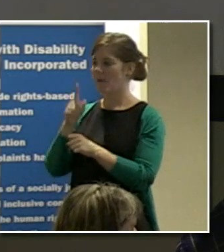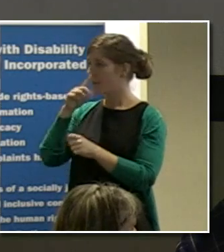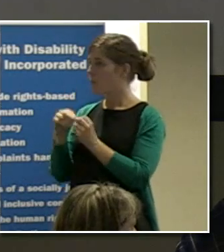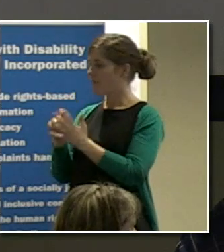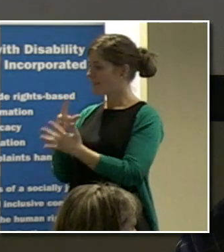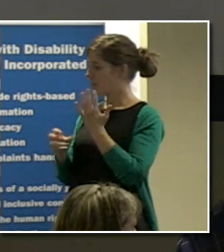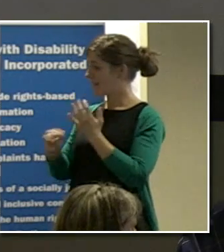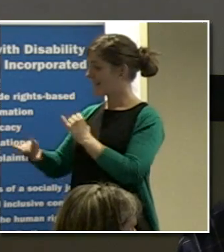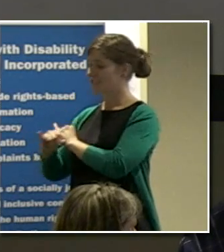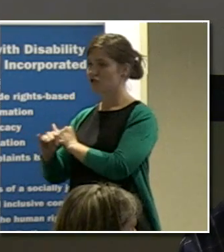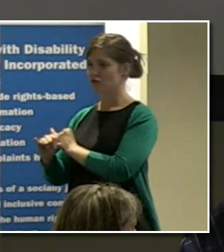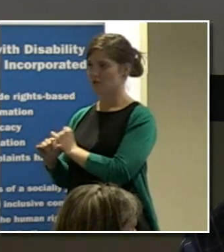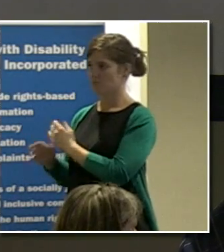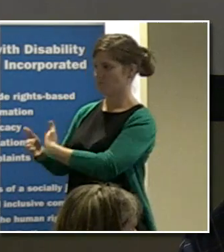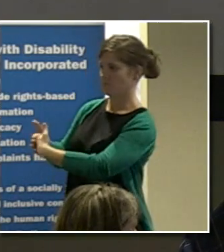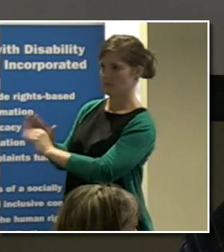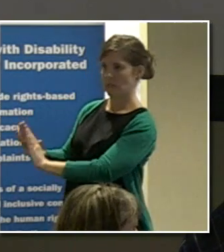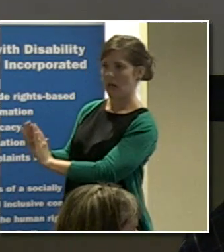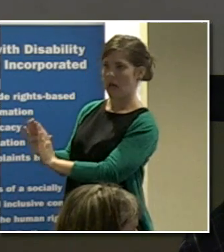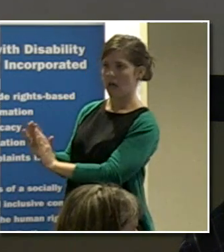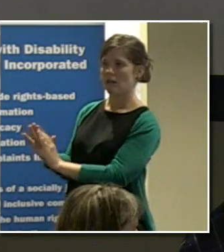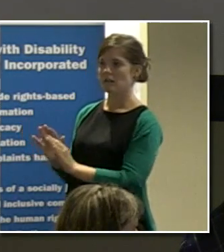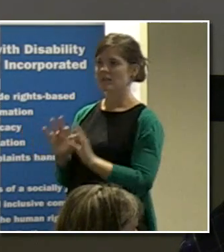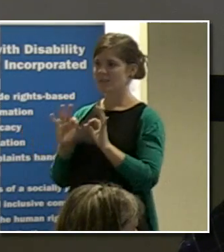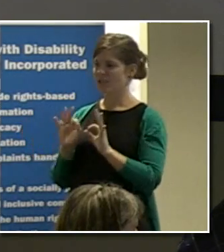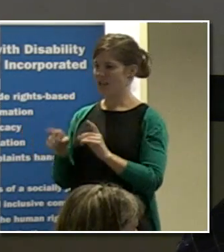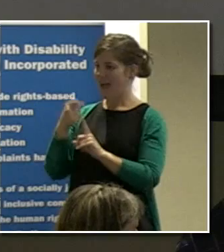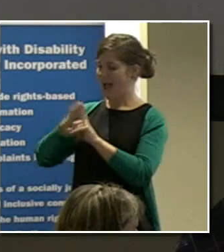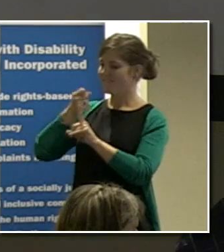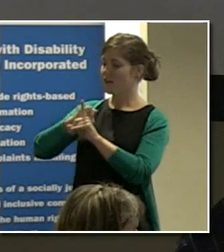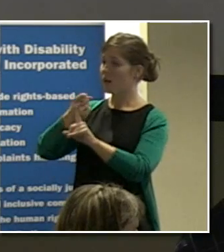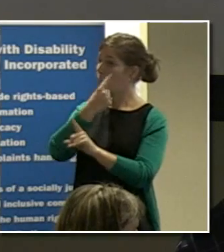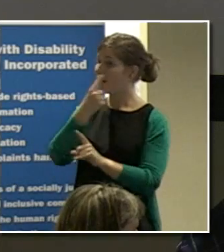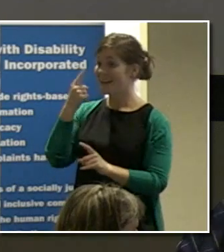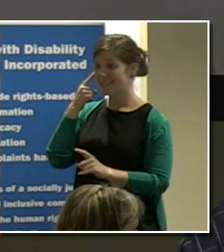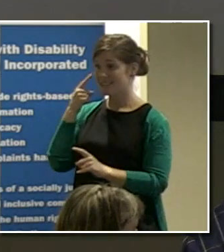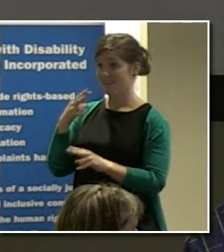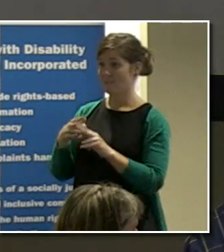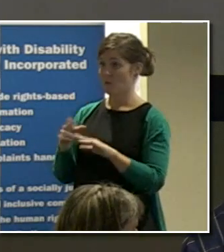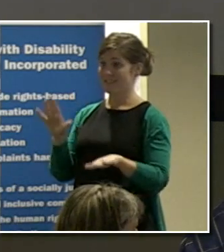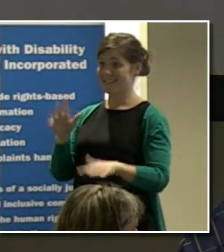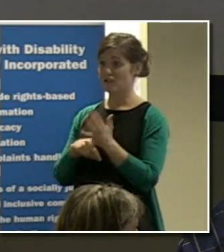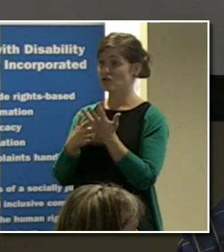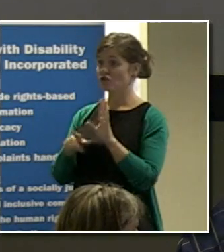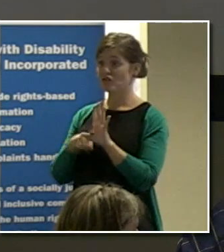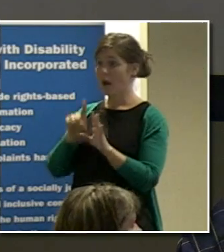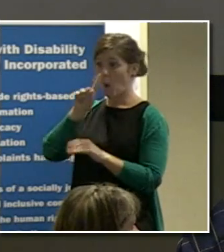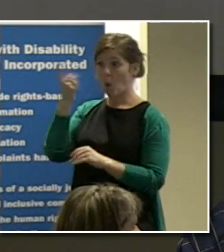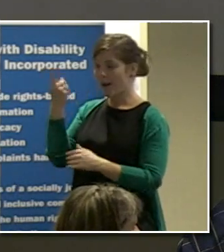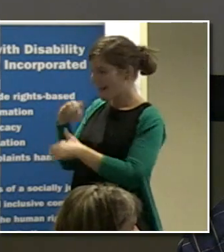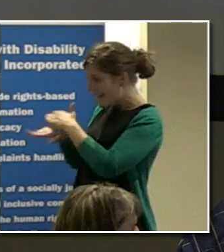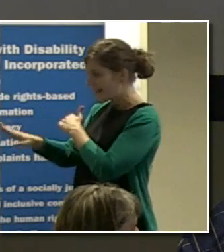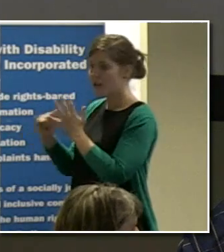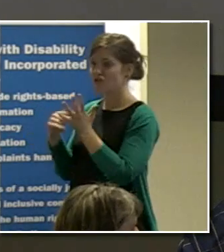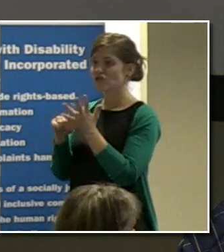institutions. Specifically, the advocate witness for the citizens' jury was unable to get into Stockton,